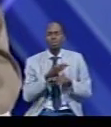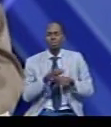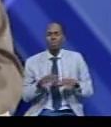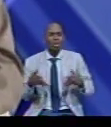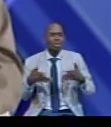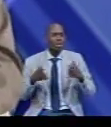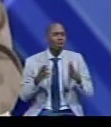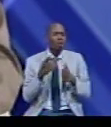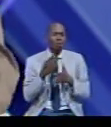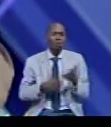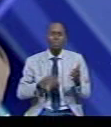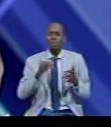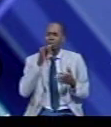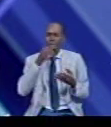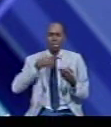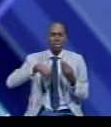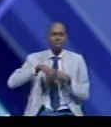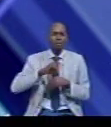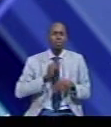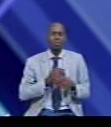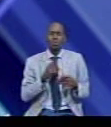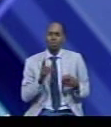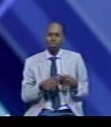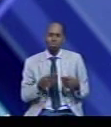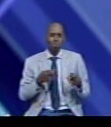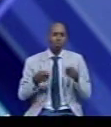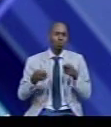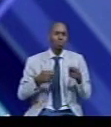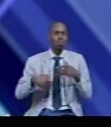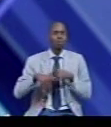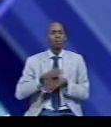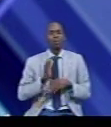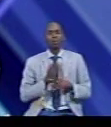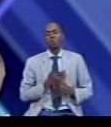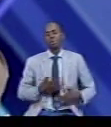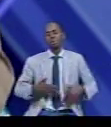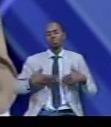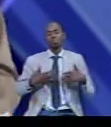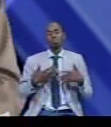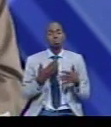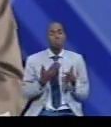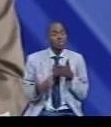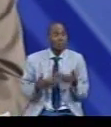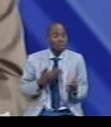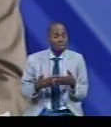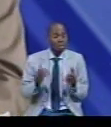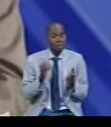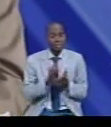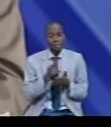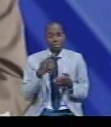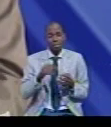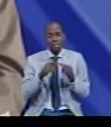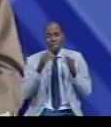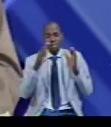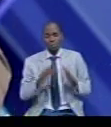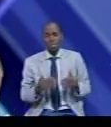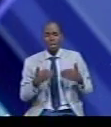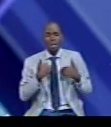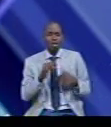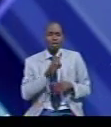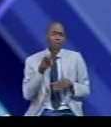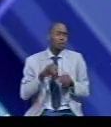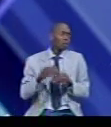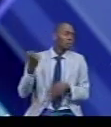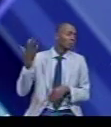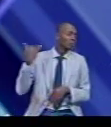is around us to rule over our lives. Whatever it is that the enemy has used in the time past, today we